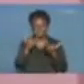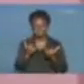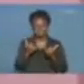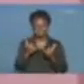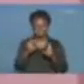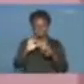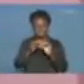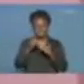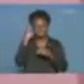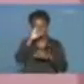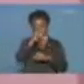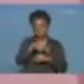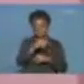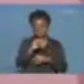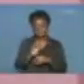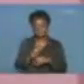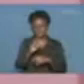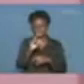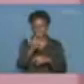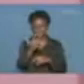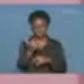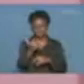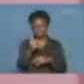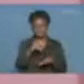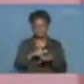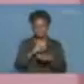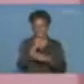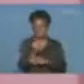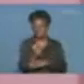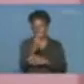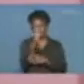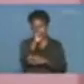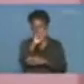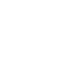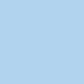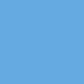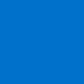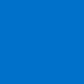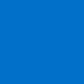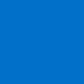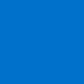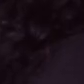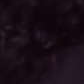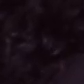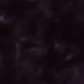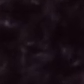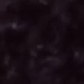for June 13th at 11 a.m. For the Bahamas Tonight, I'm Fern Carey.